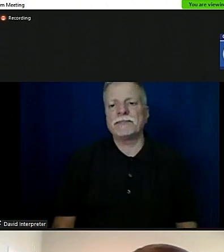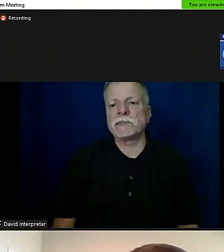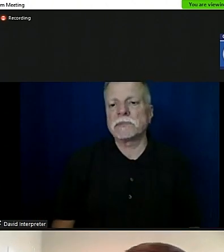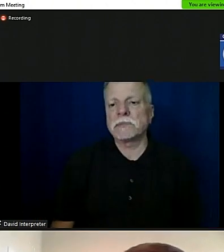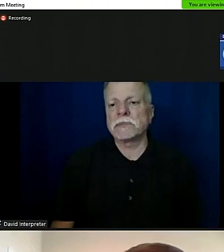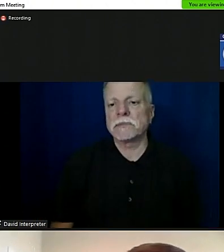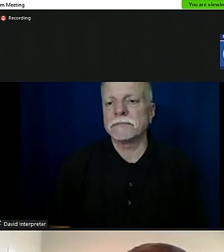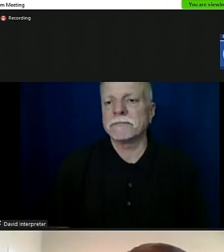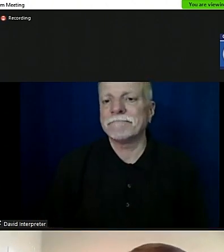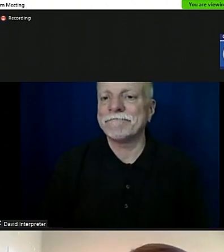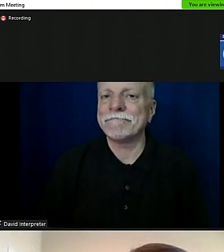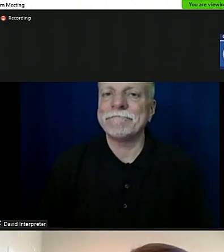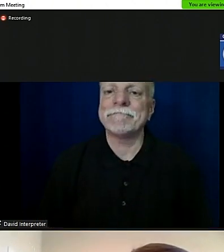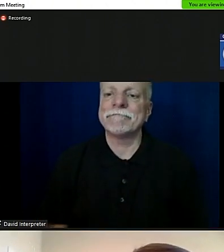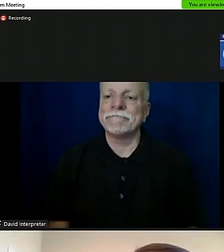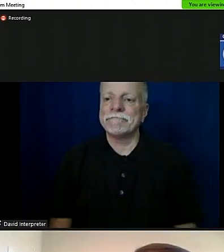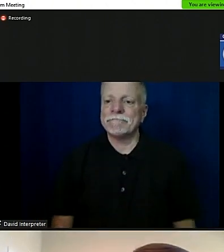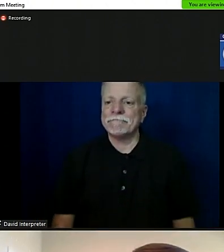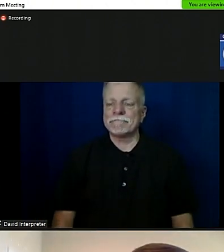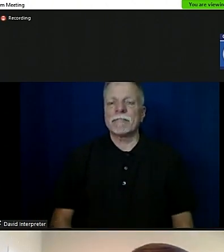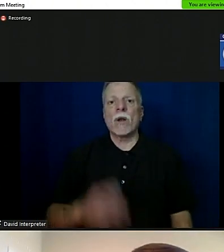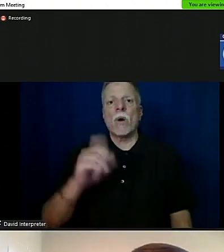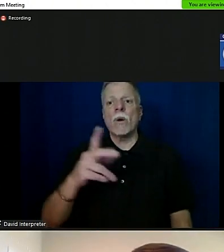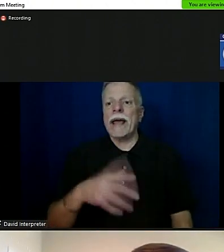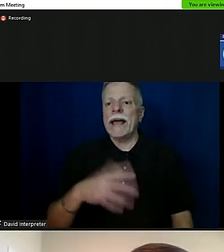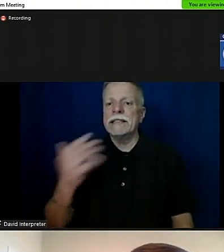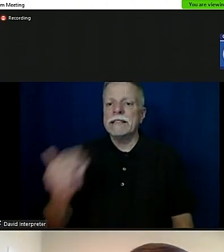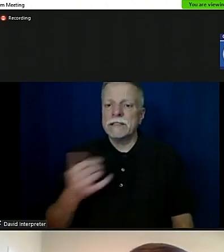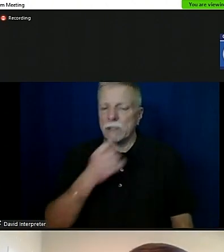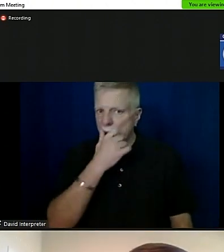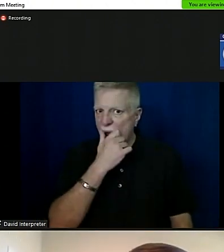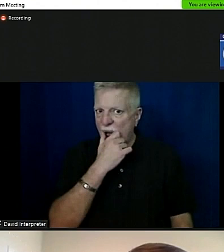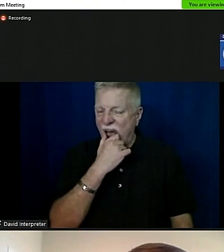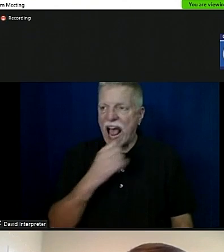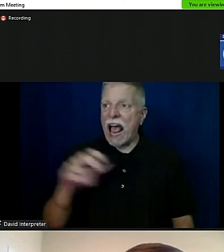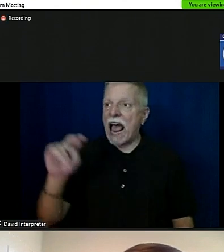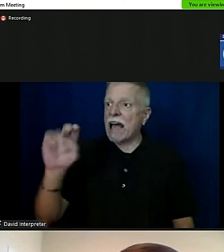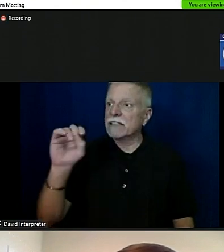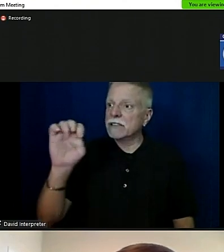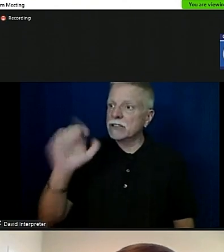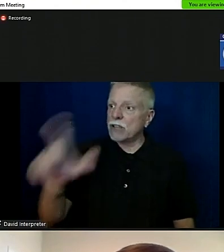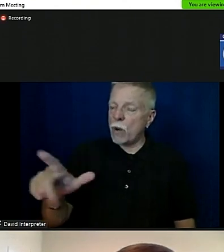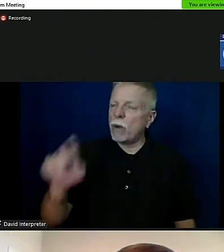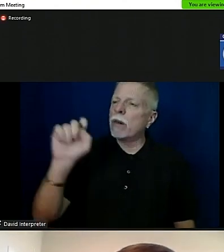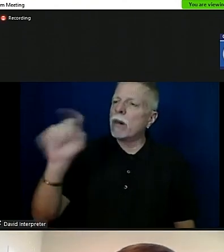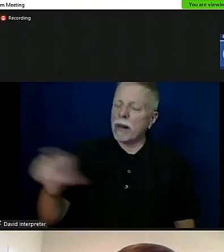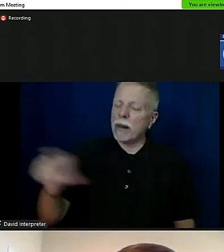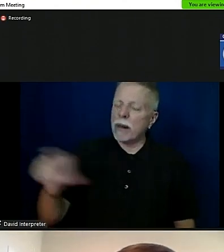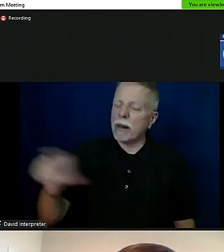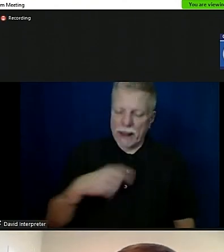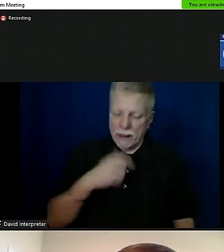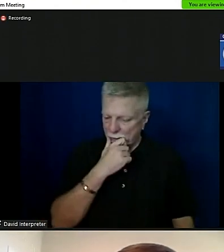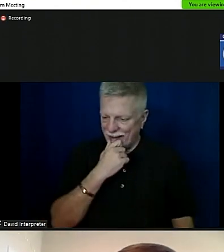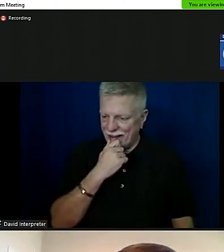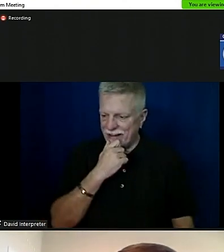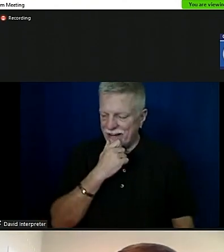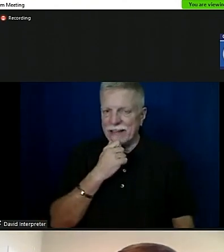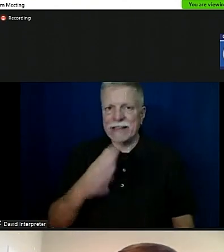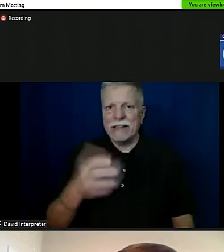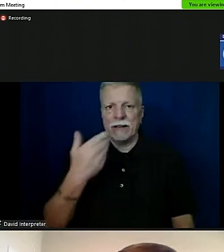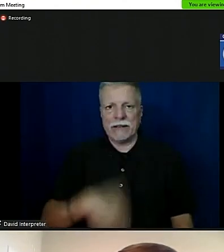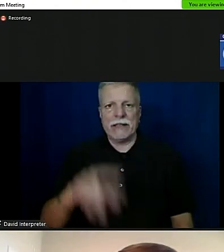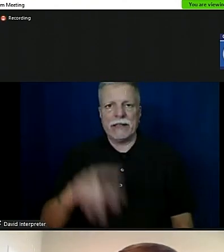Great, thank you. Noel, I'm actually going to jump over to you, and then we'll jump into everybody's second questions. Thanks. This is